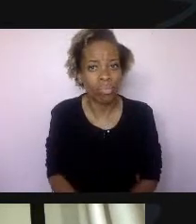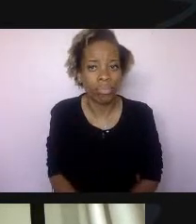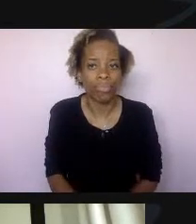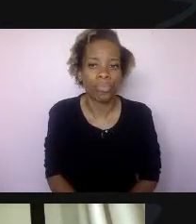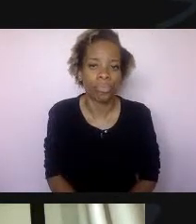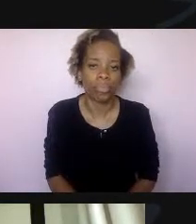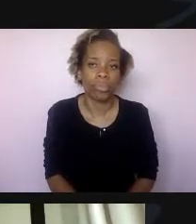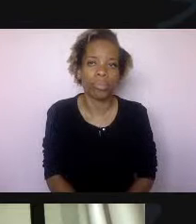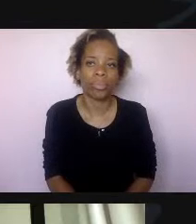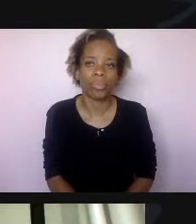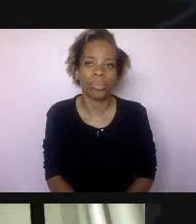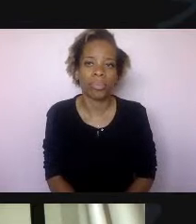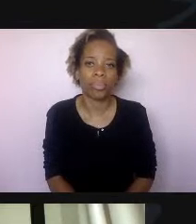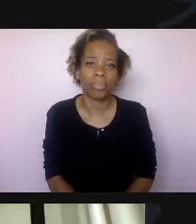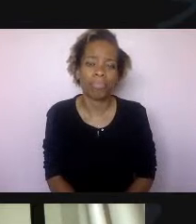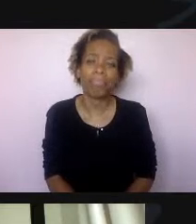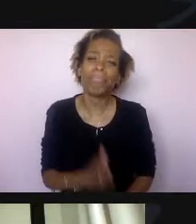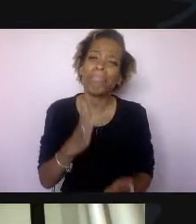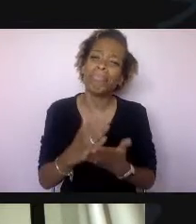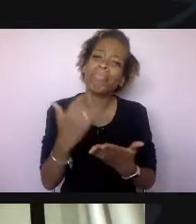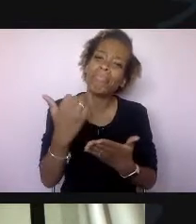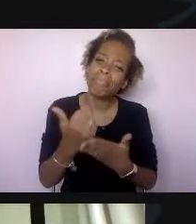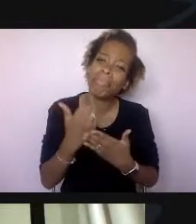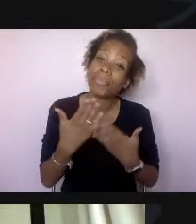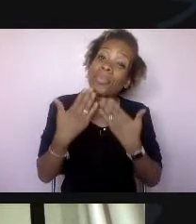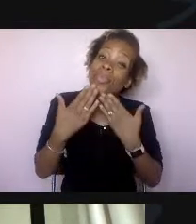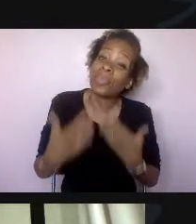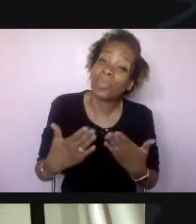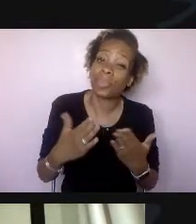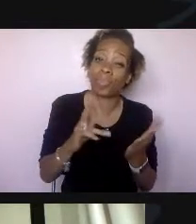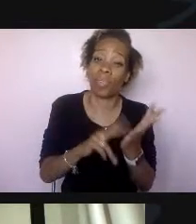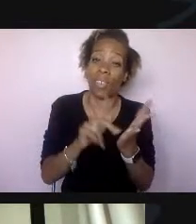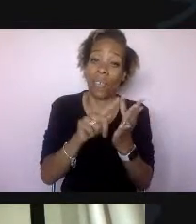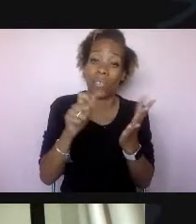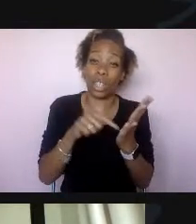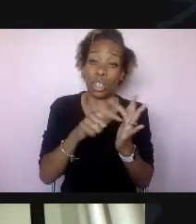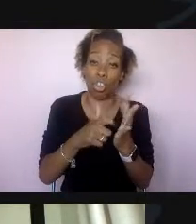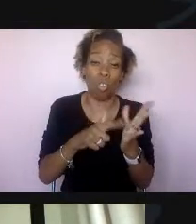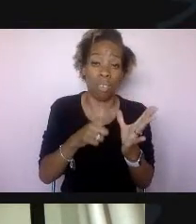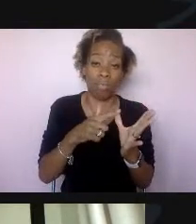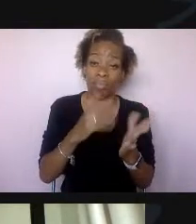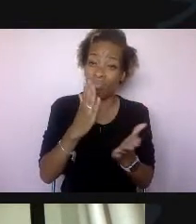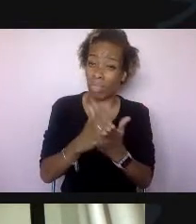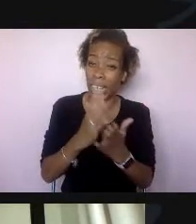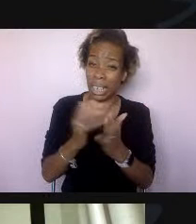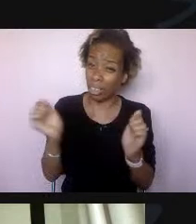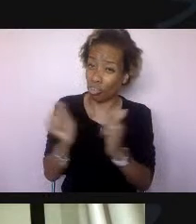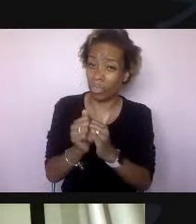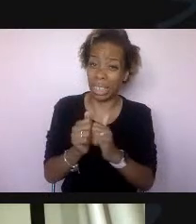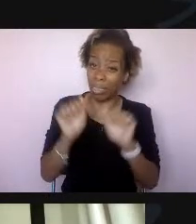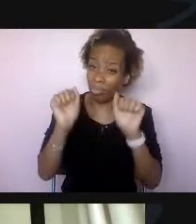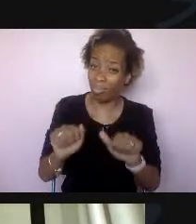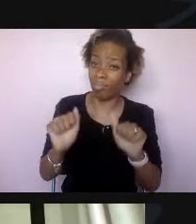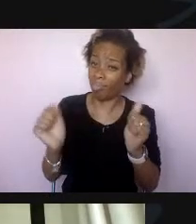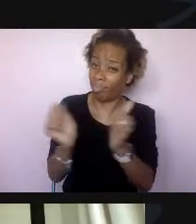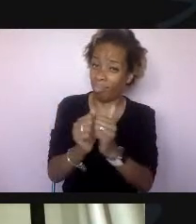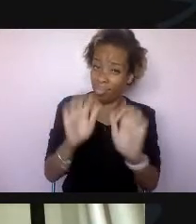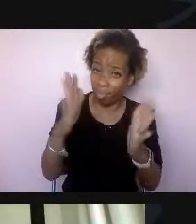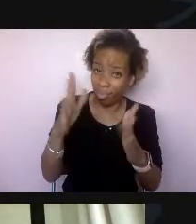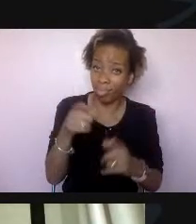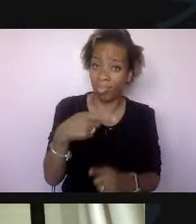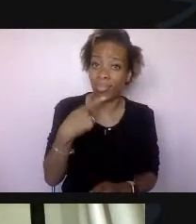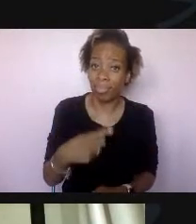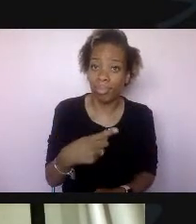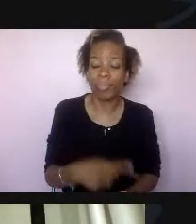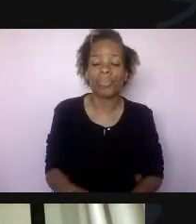Yeah, that's super helpful. Thank you, Victoria. And I think we would all absolutely endorse exactly what you just said. One thing I will point to,